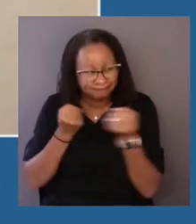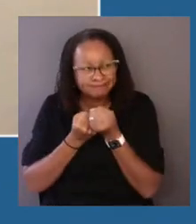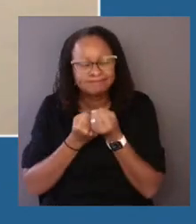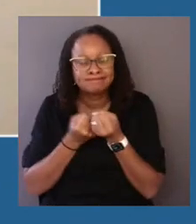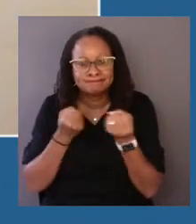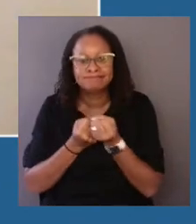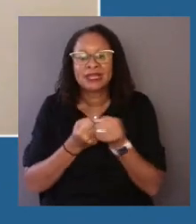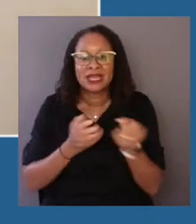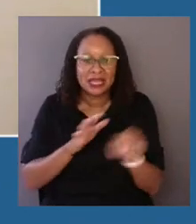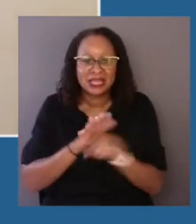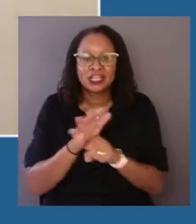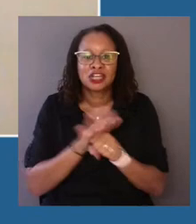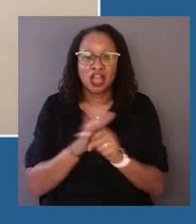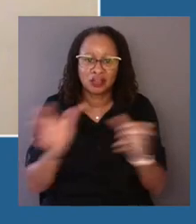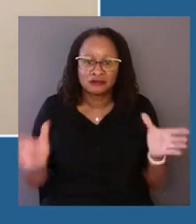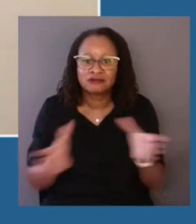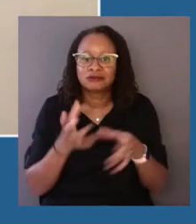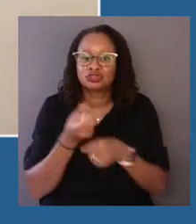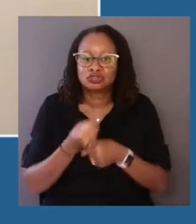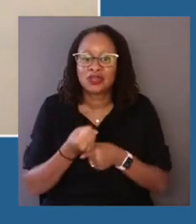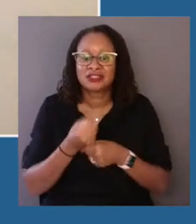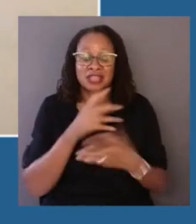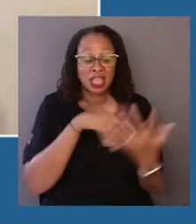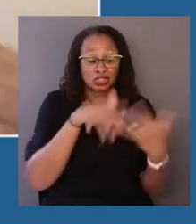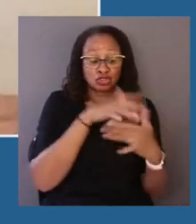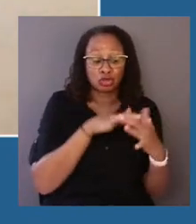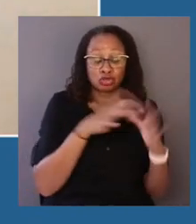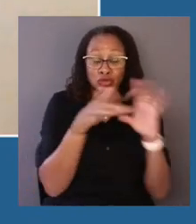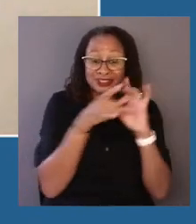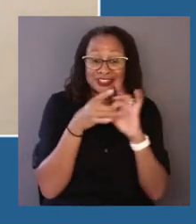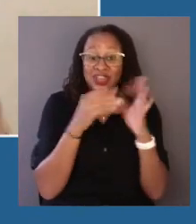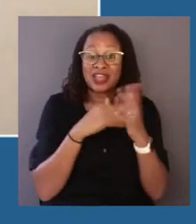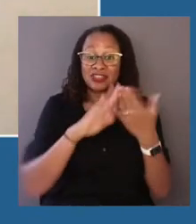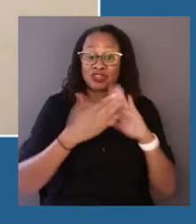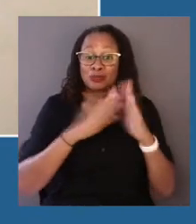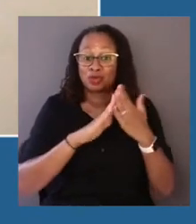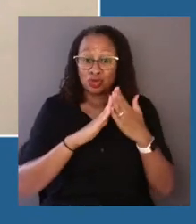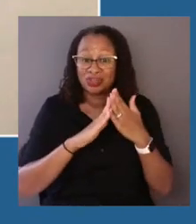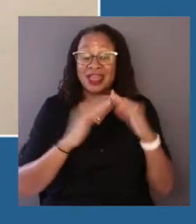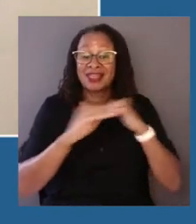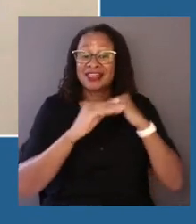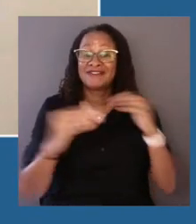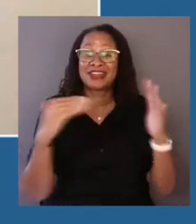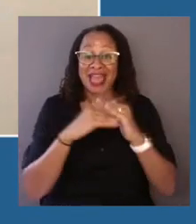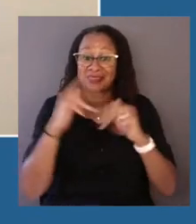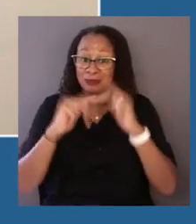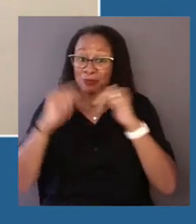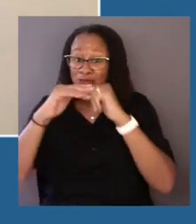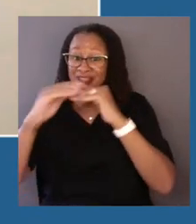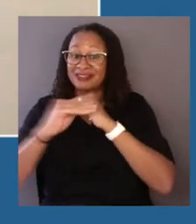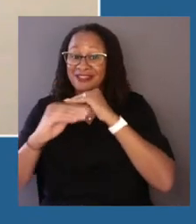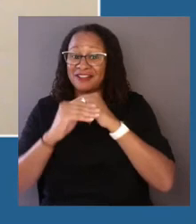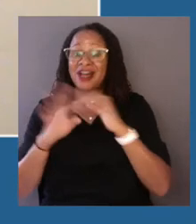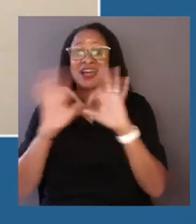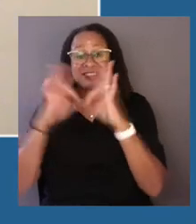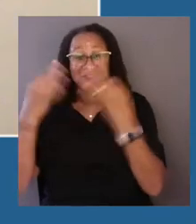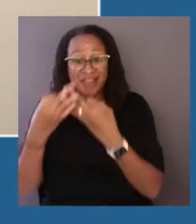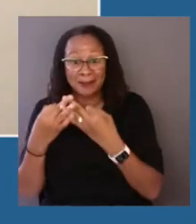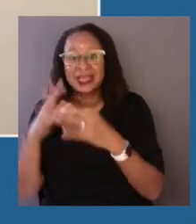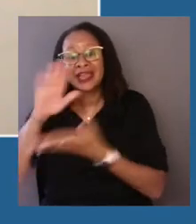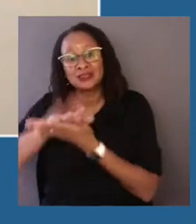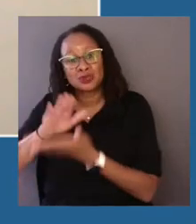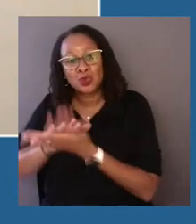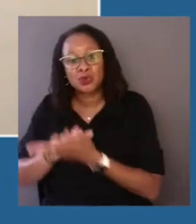and enough social cohesion at the community level, but also at the building level, at the family level, at the schools, so that those